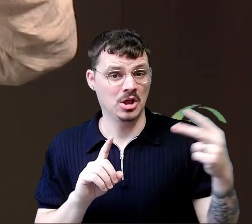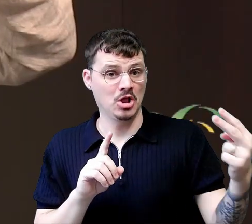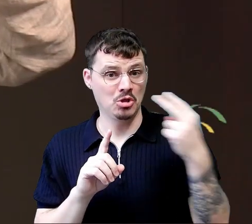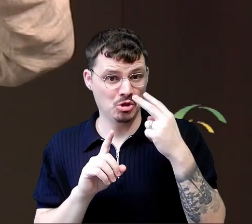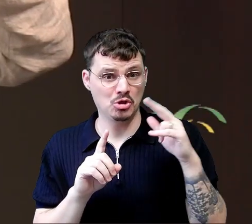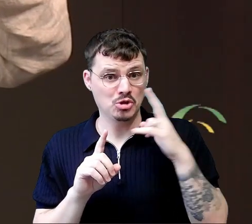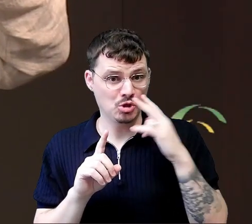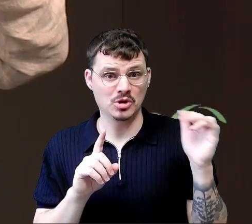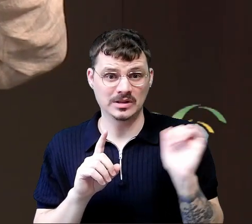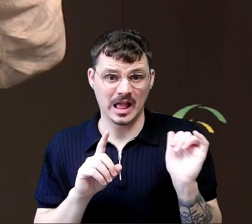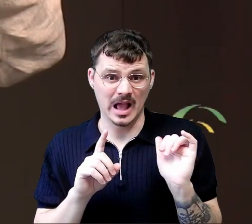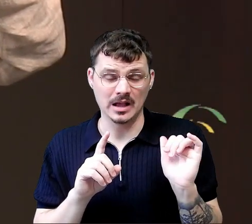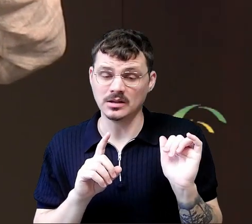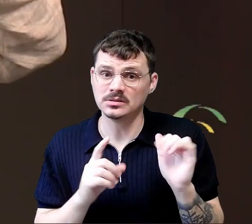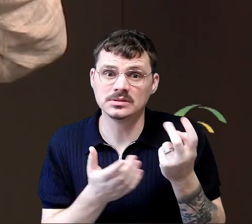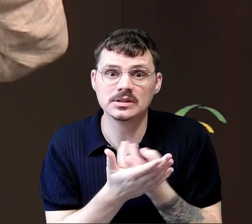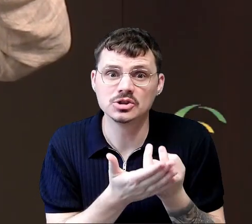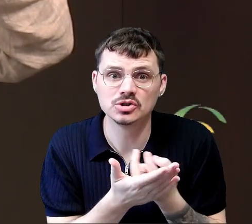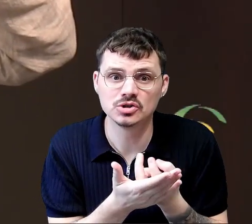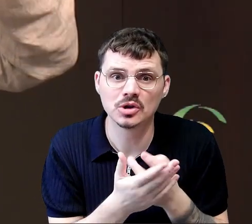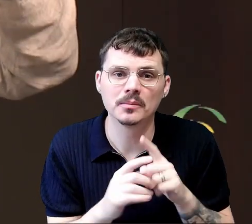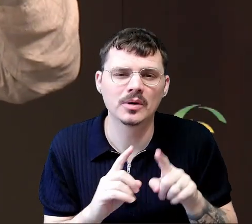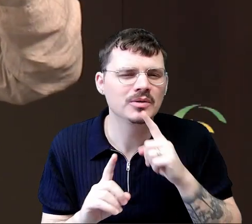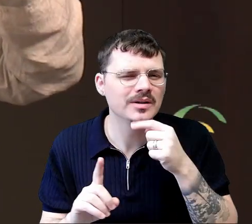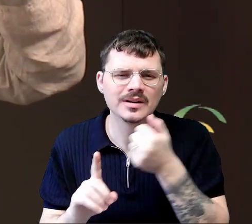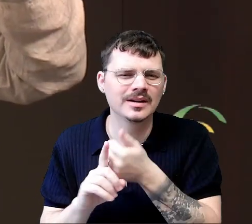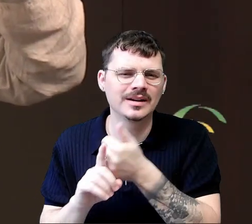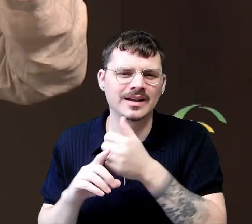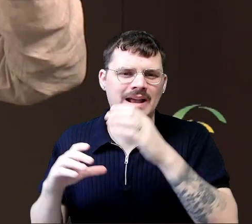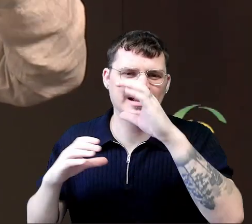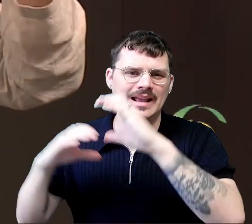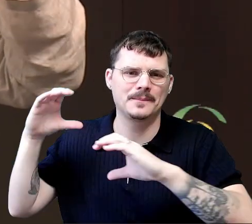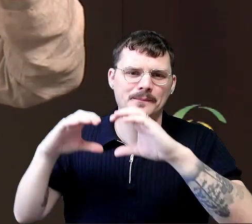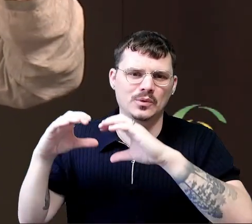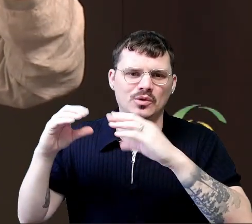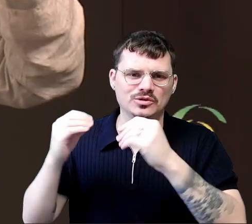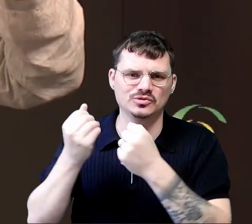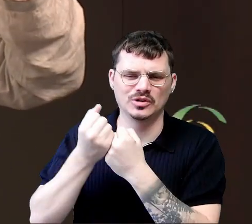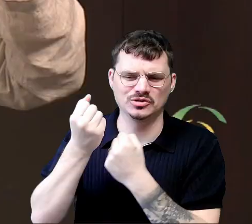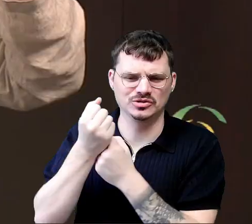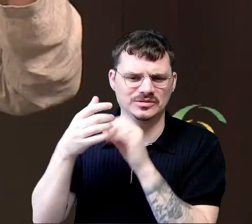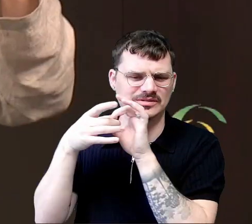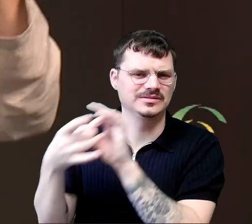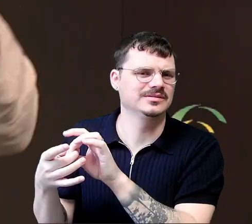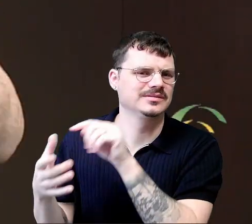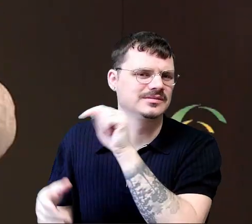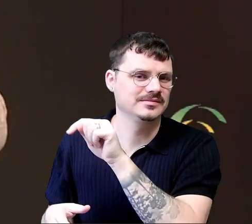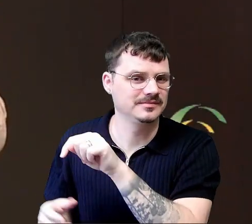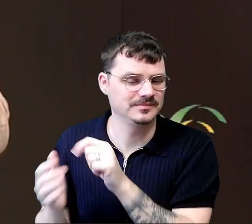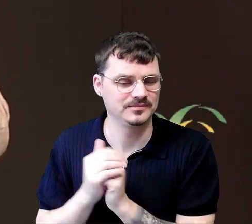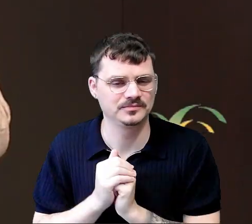a type of a seizure, but it's chemical in origin, chemical and structural.